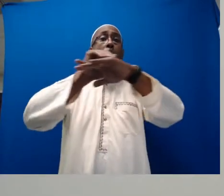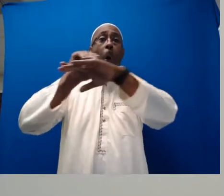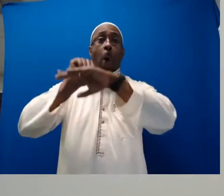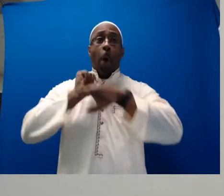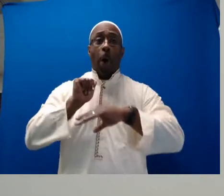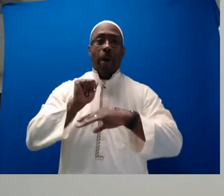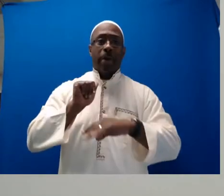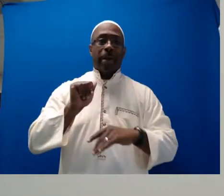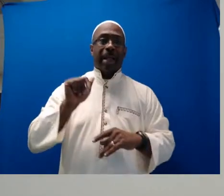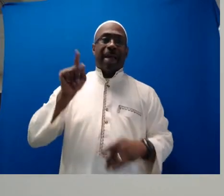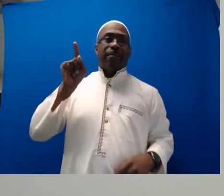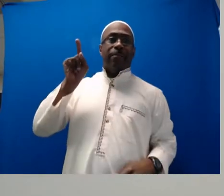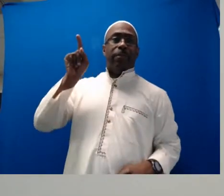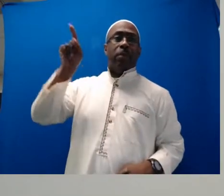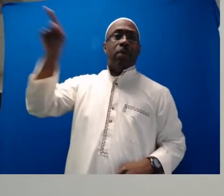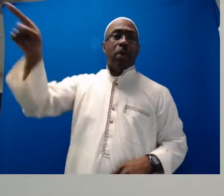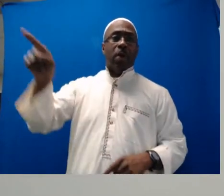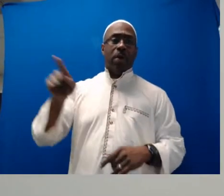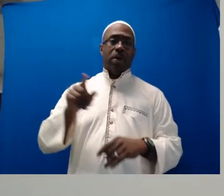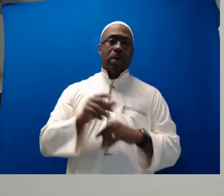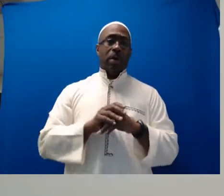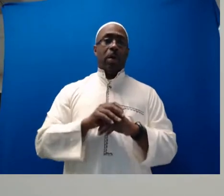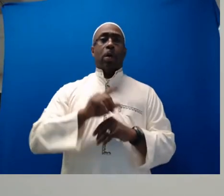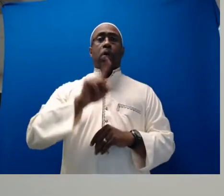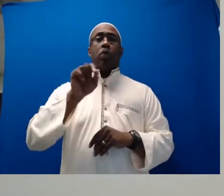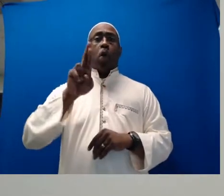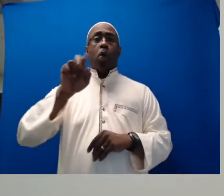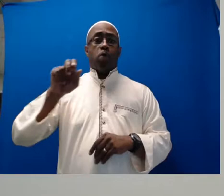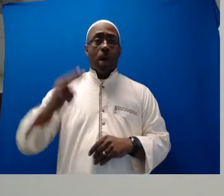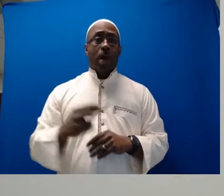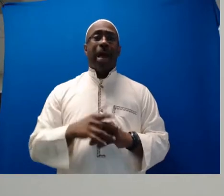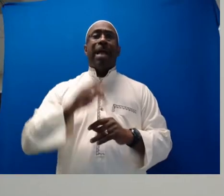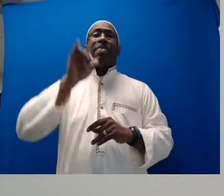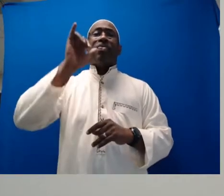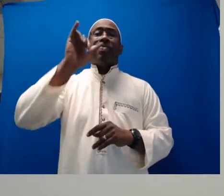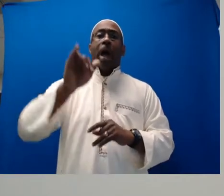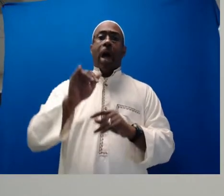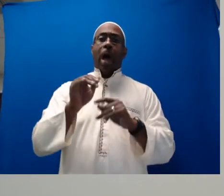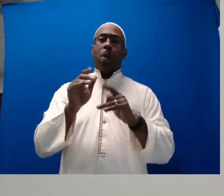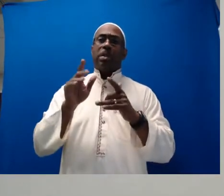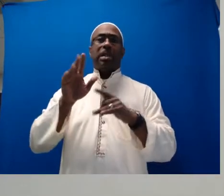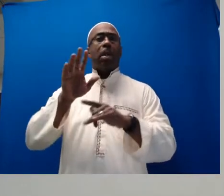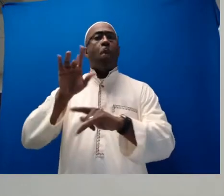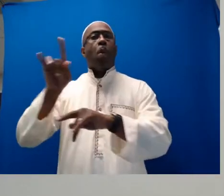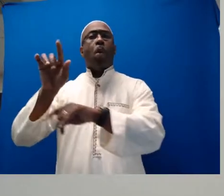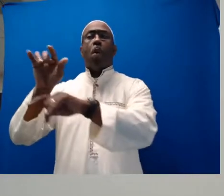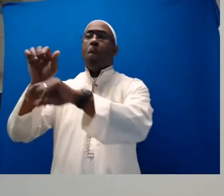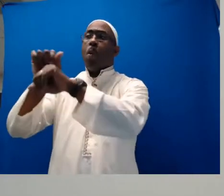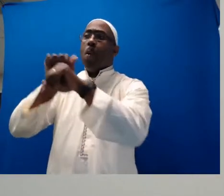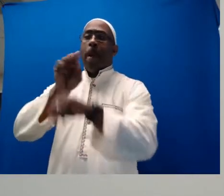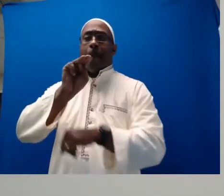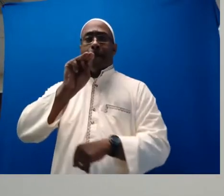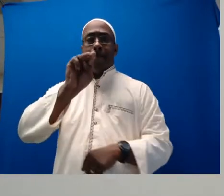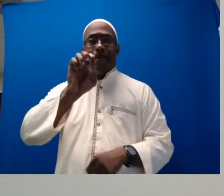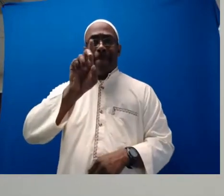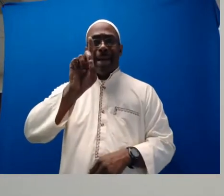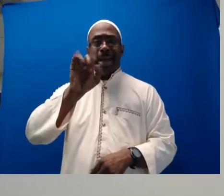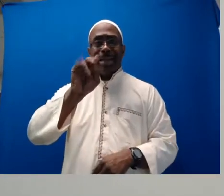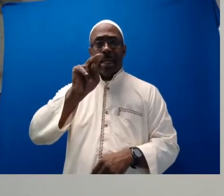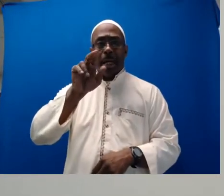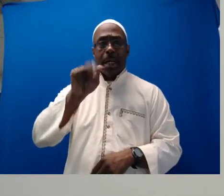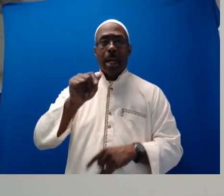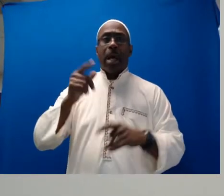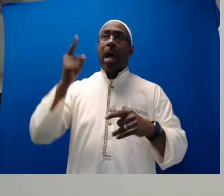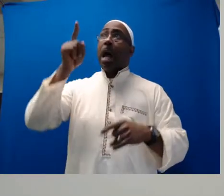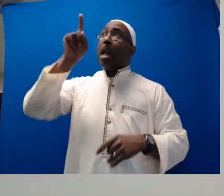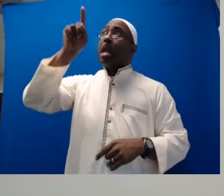area. It was referred to as Al-Zawra, a distant area, a place within the marketplace of Medina. Allah Azza wa Jal protect